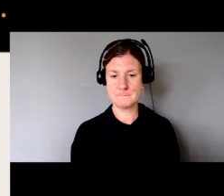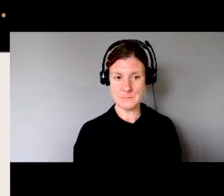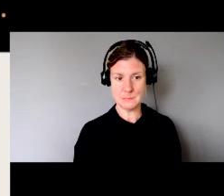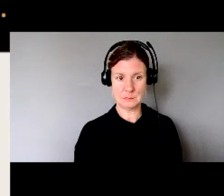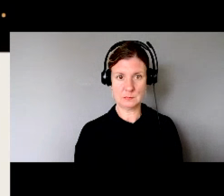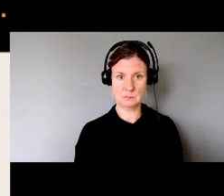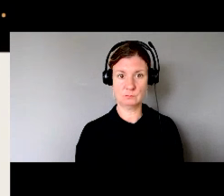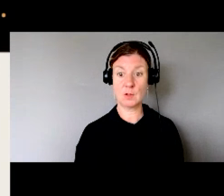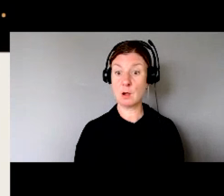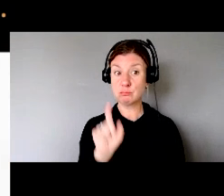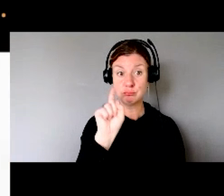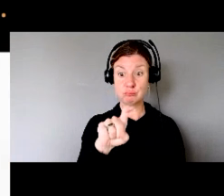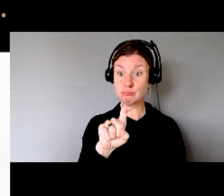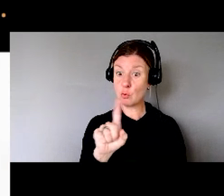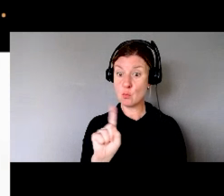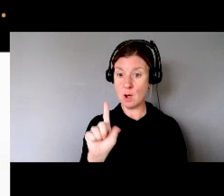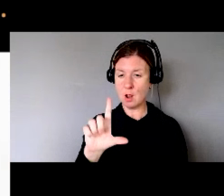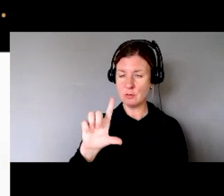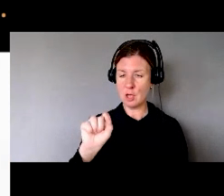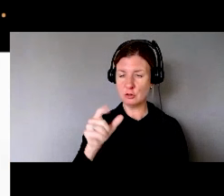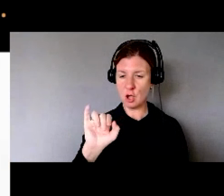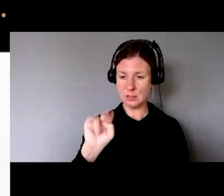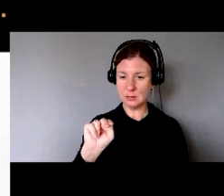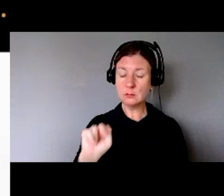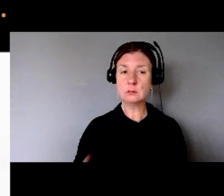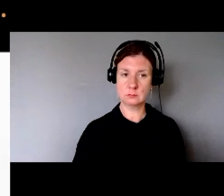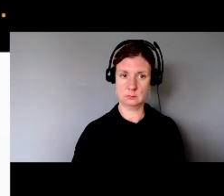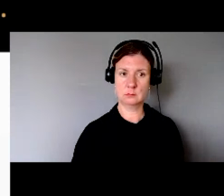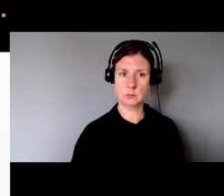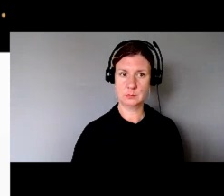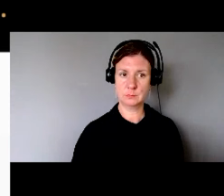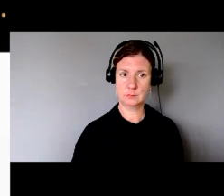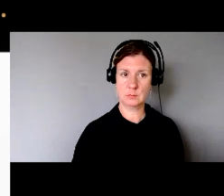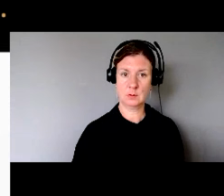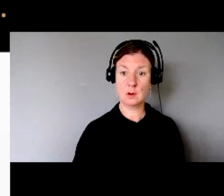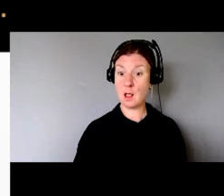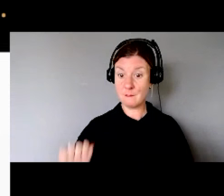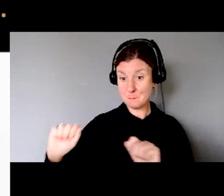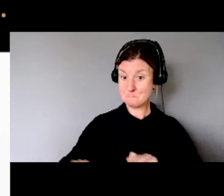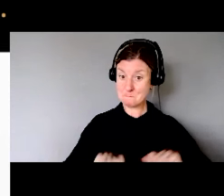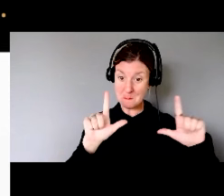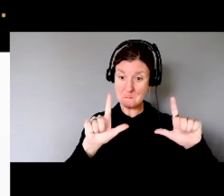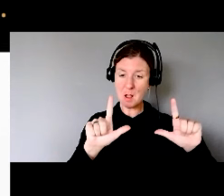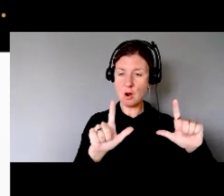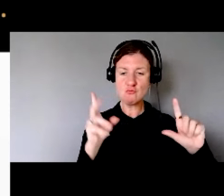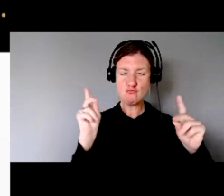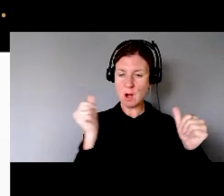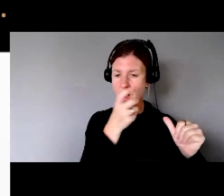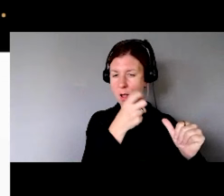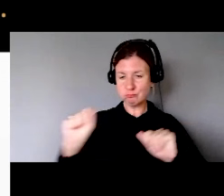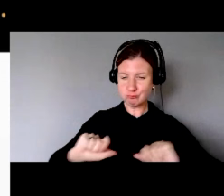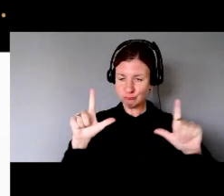Clicking Login, it will redirect you to the login page of Smart Simple. If you haven't